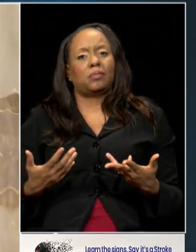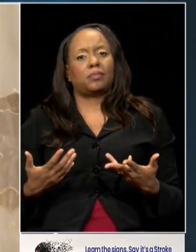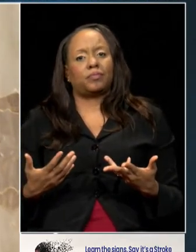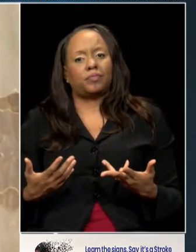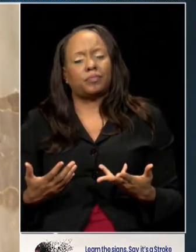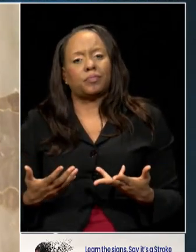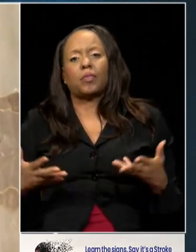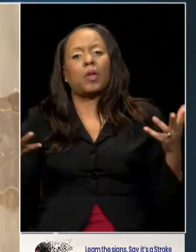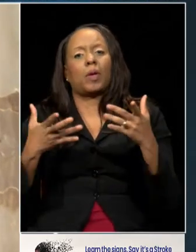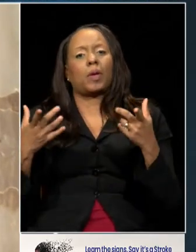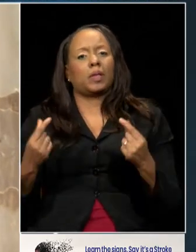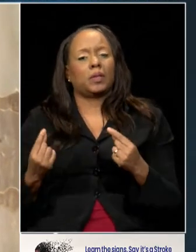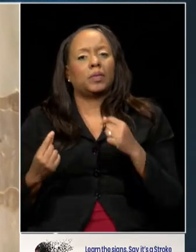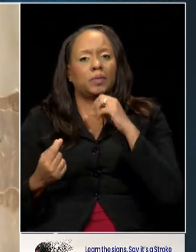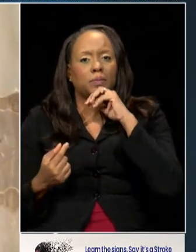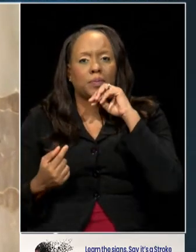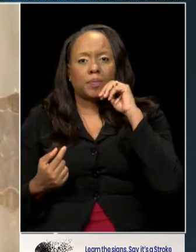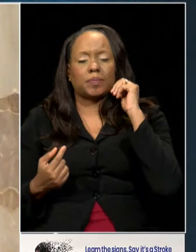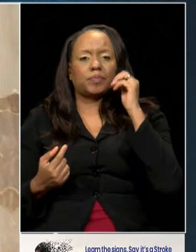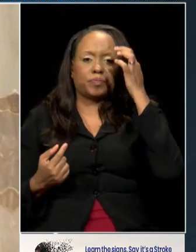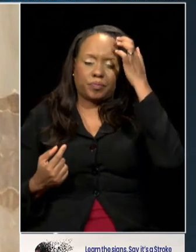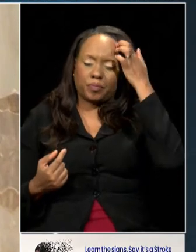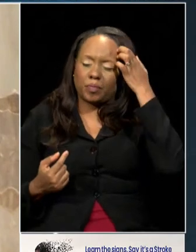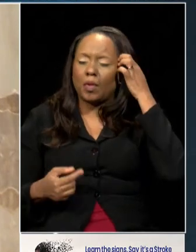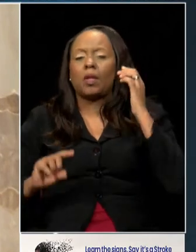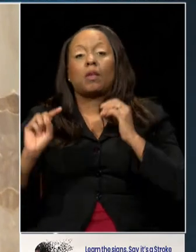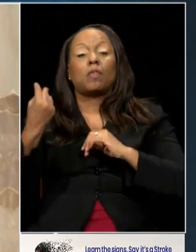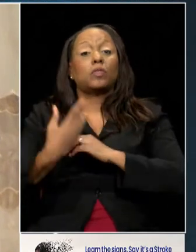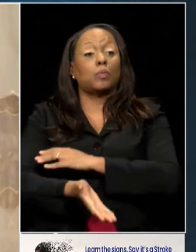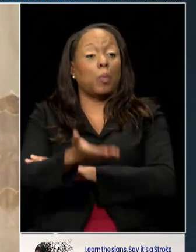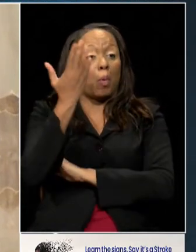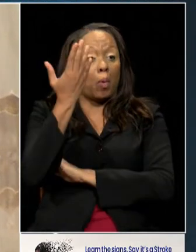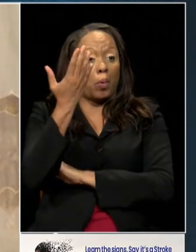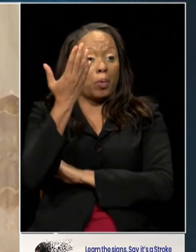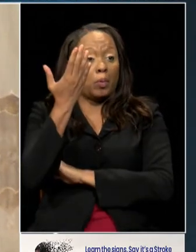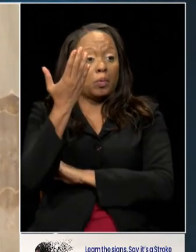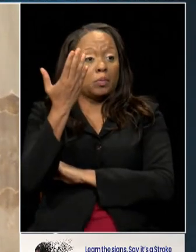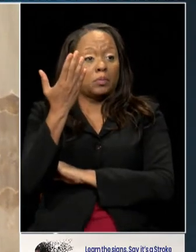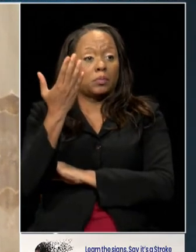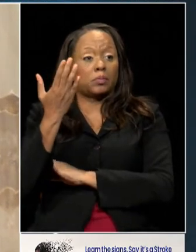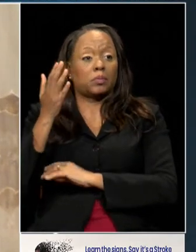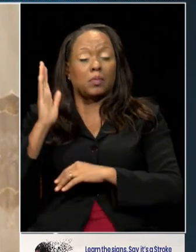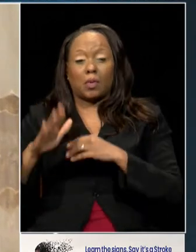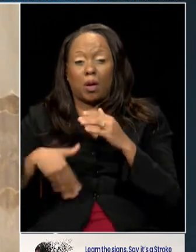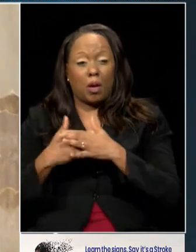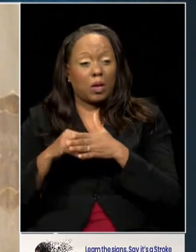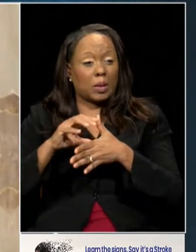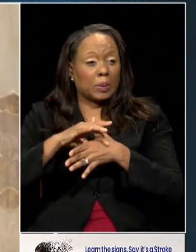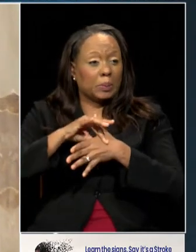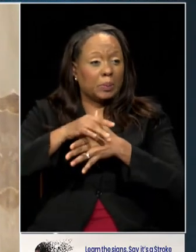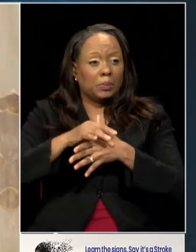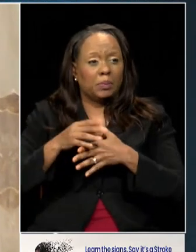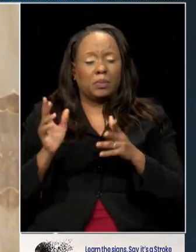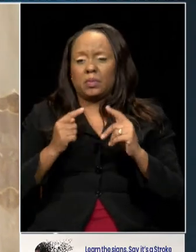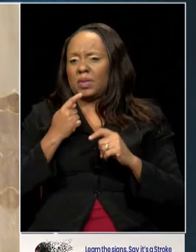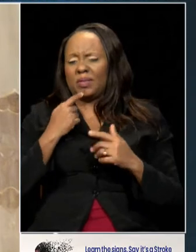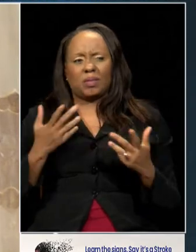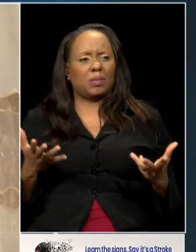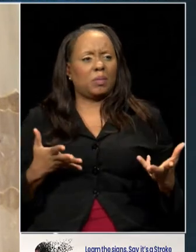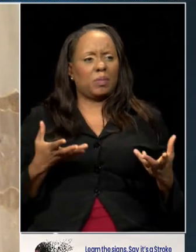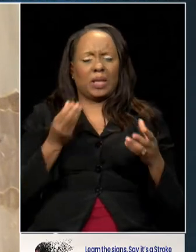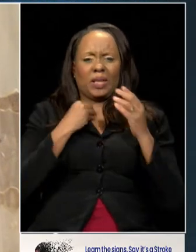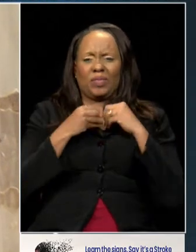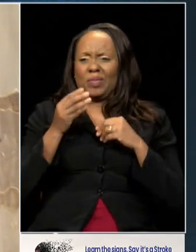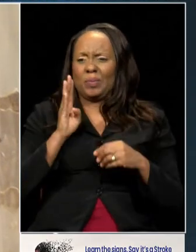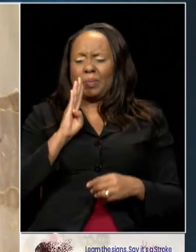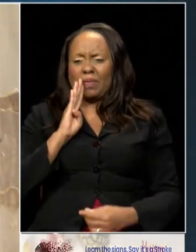salt? And the first things in the morning, you have to remove all of the processed meats. You know, people usually ask me, so then what do